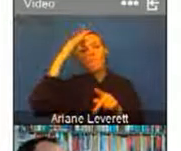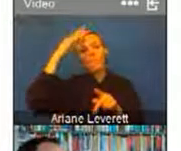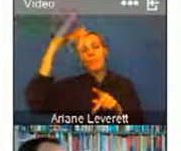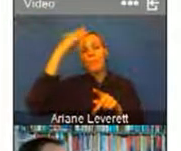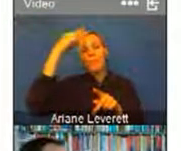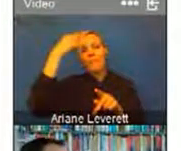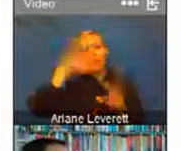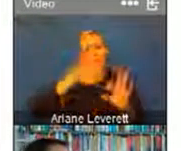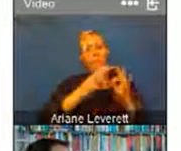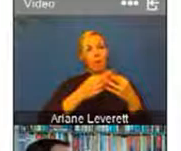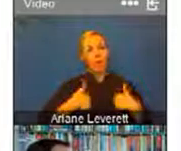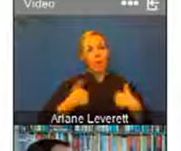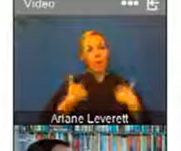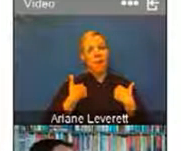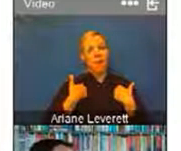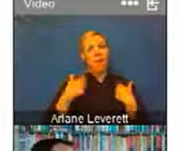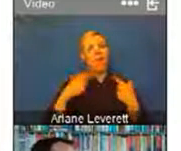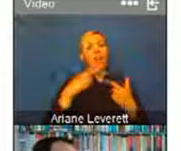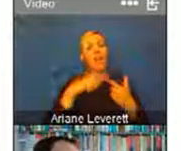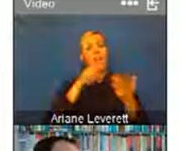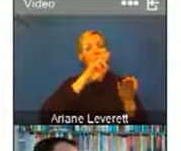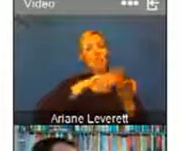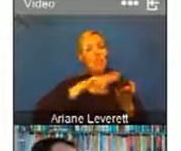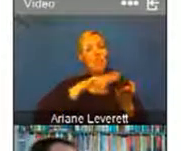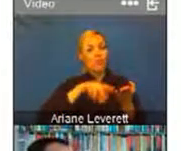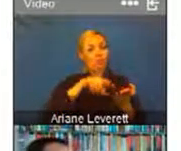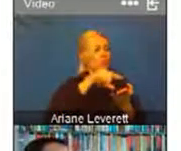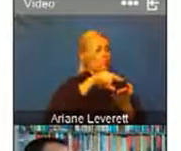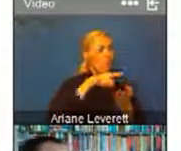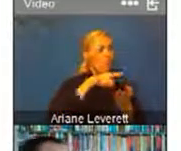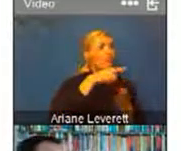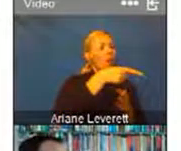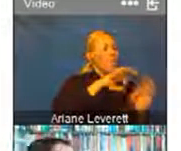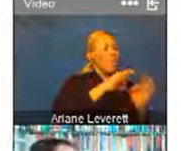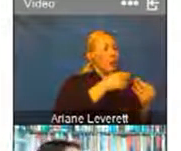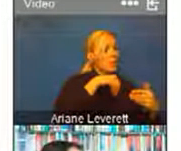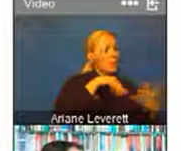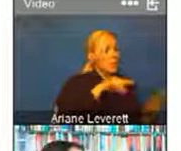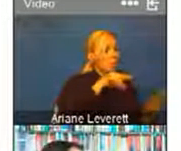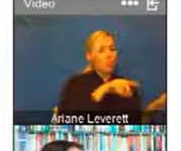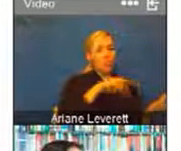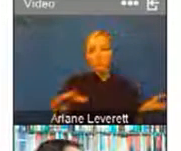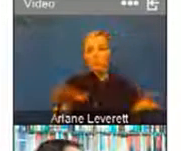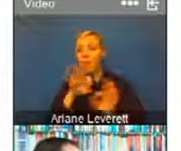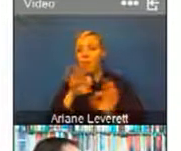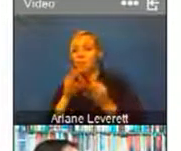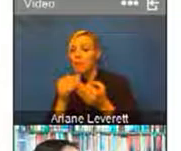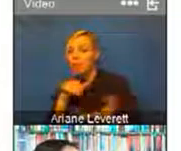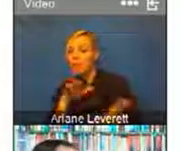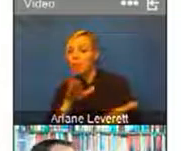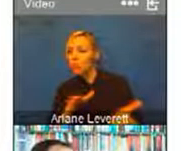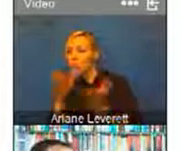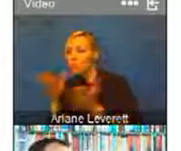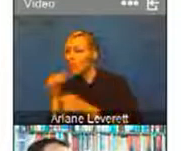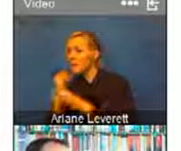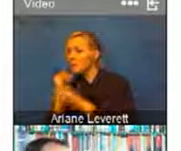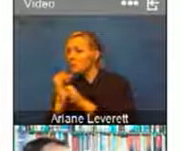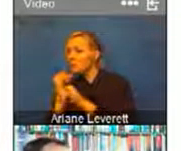not just focusing on children with a disability, focusing on all marginalized children. So this